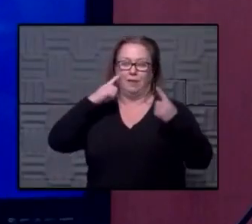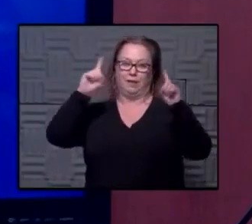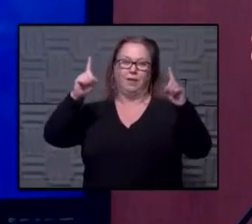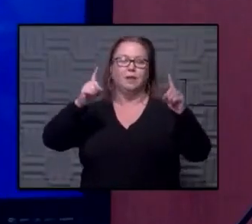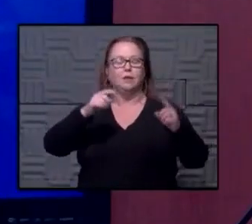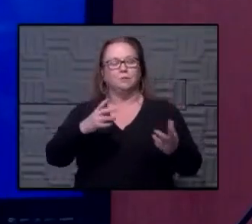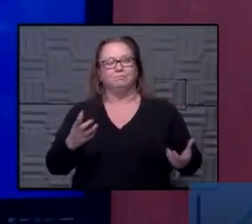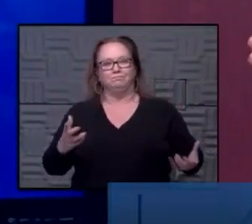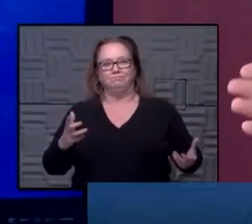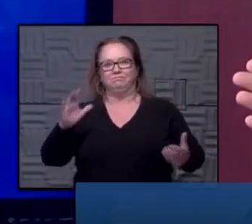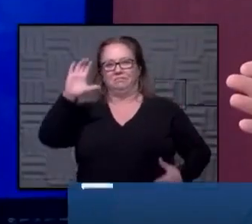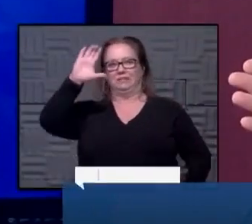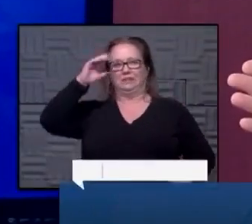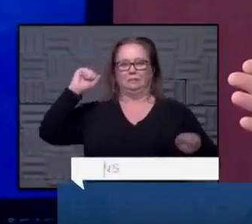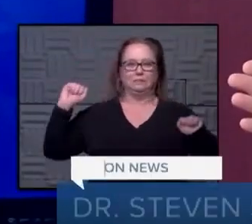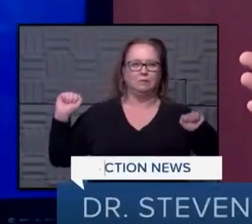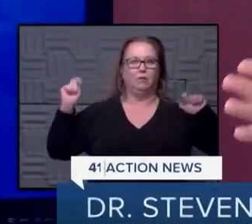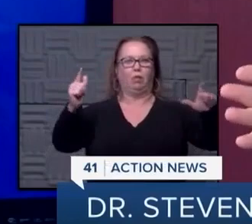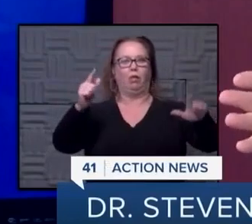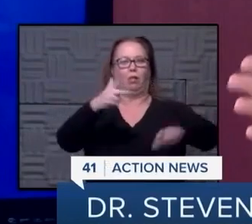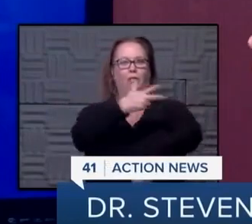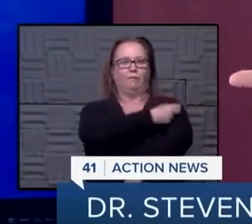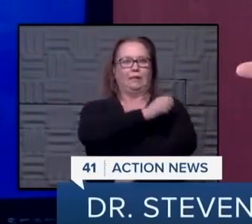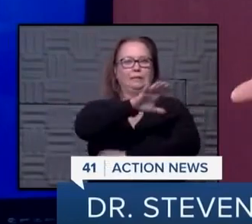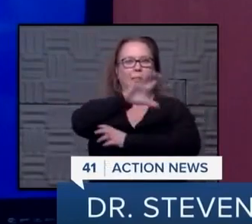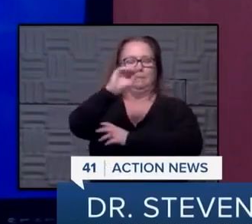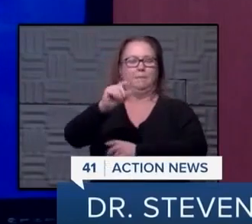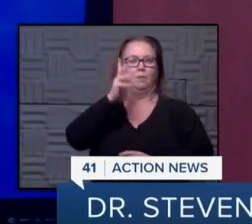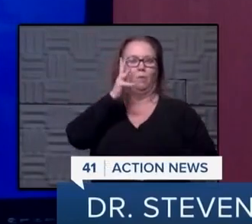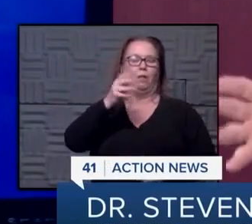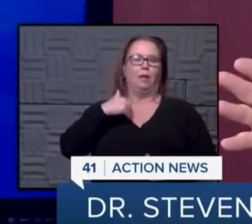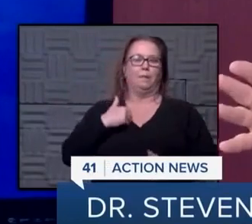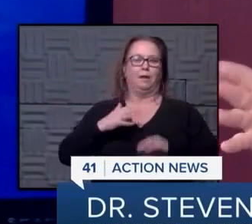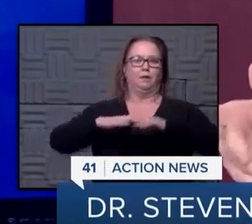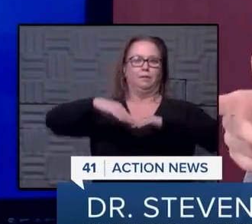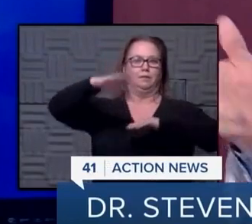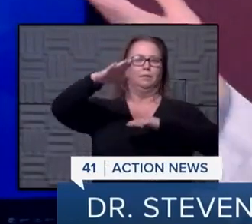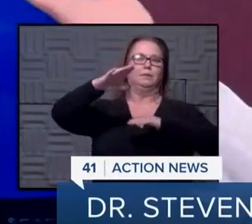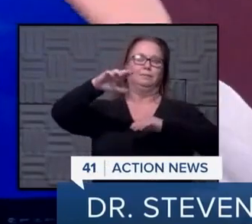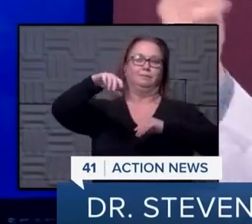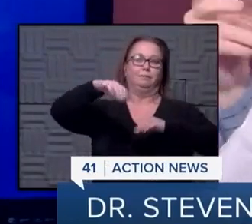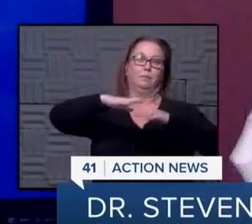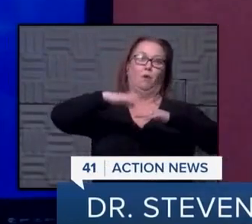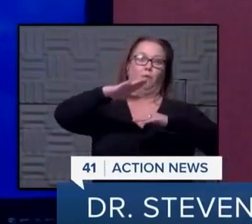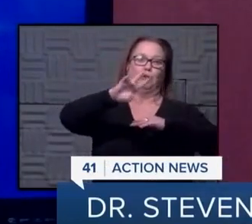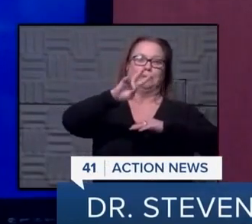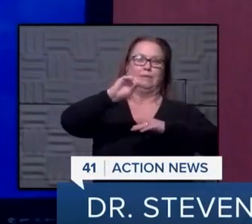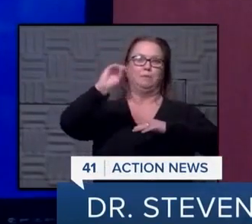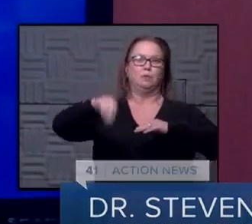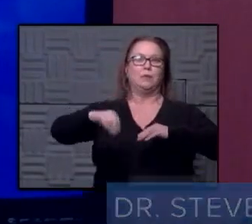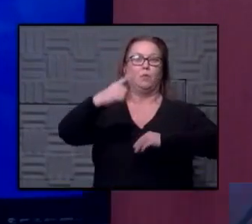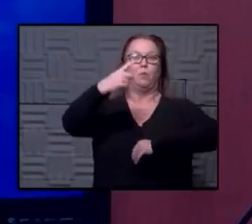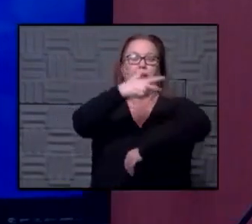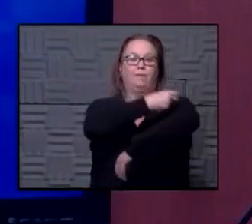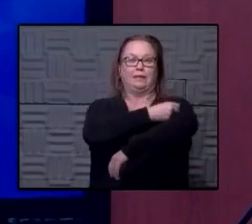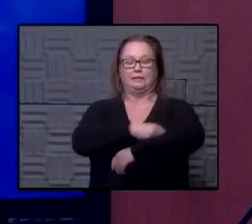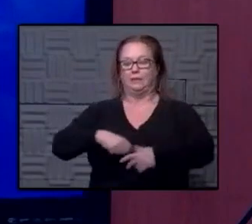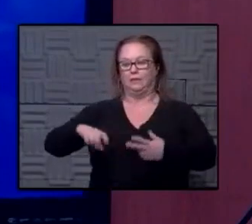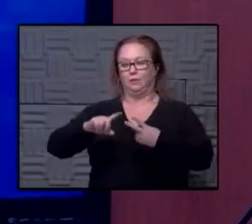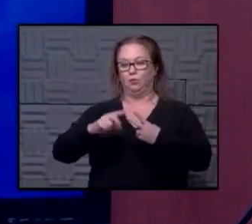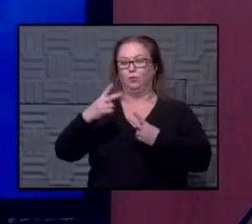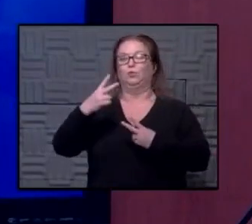soon, it all feels like all the vaccines are going to be 70% with one shot and over 90% with two shots, at least between Pfizer,